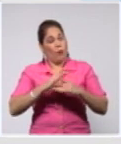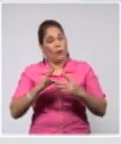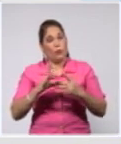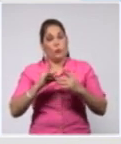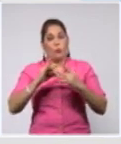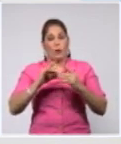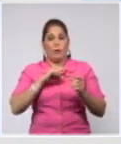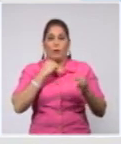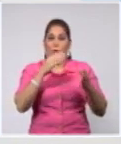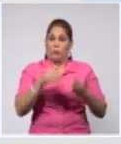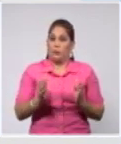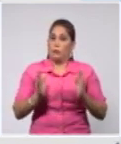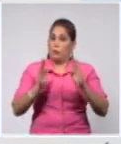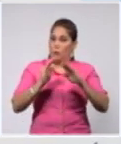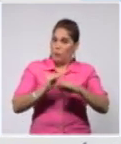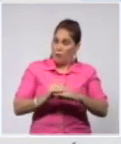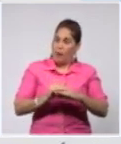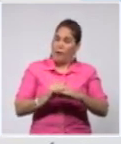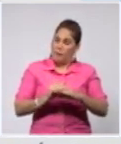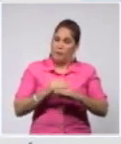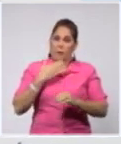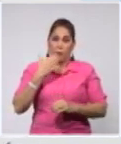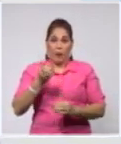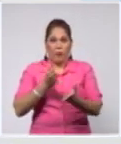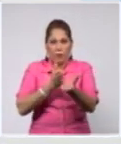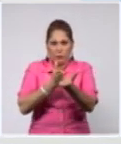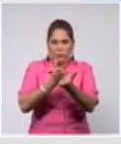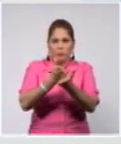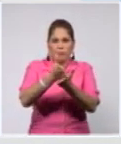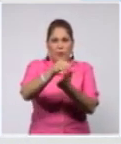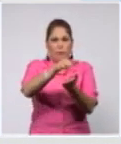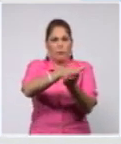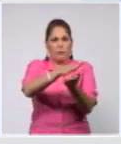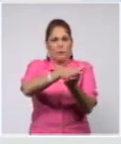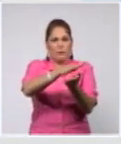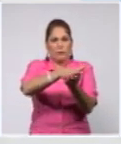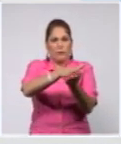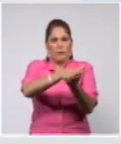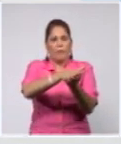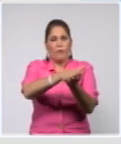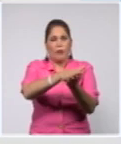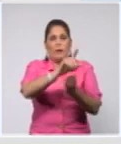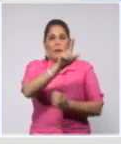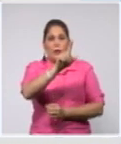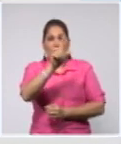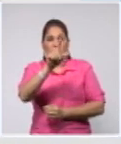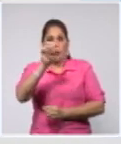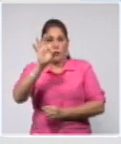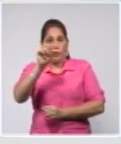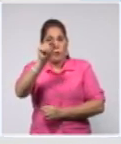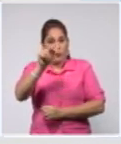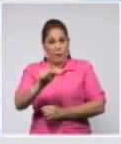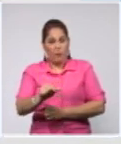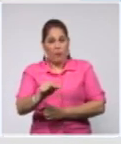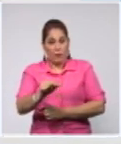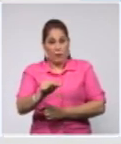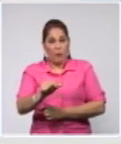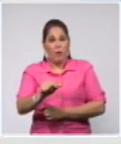COVID-19 death toll on the island remains at 118, with a mortality rate of